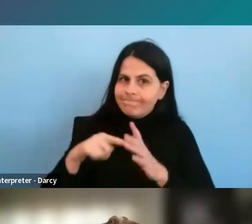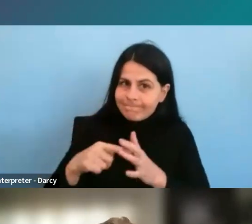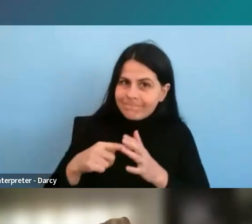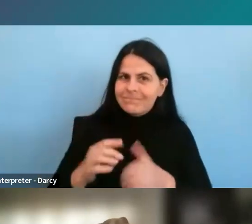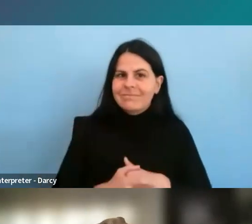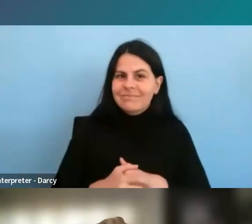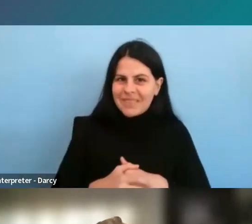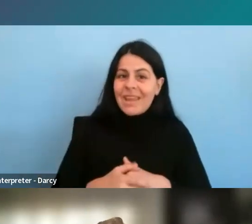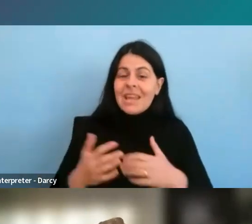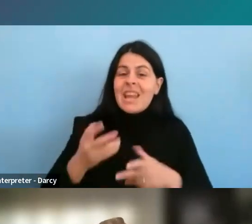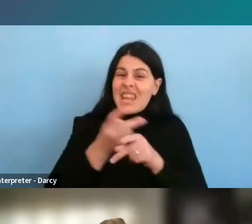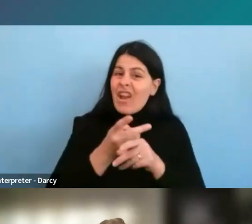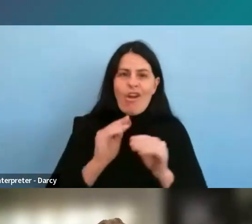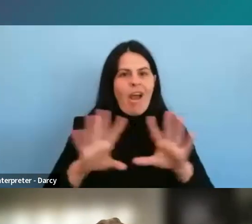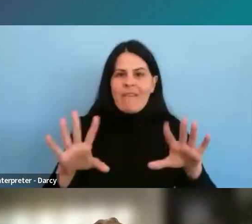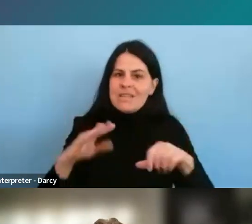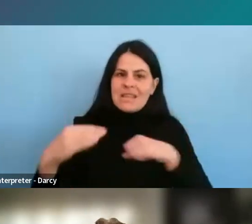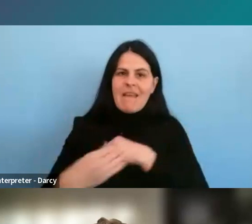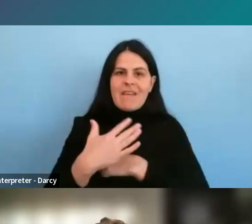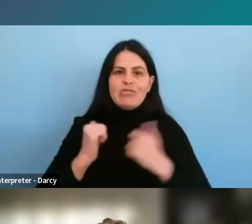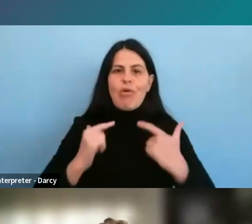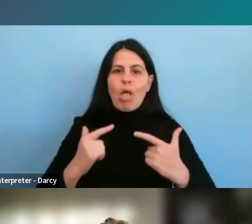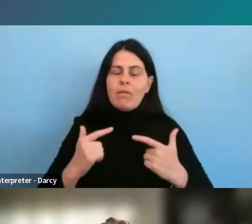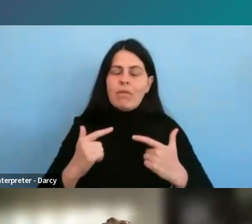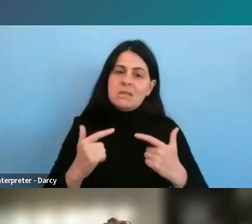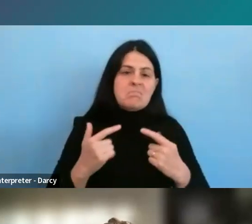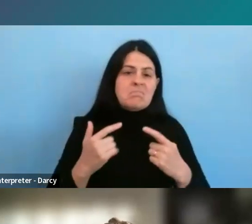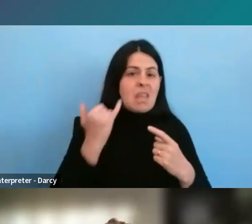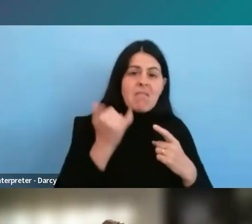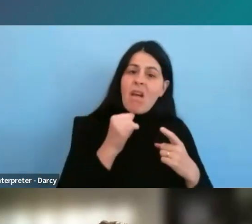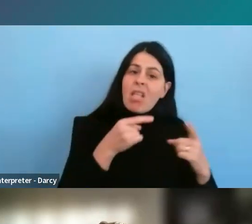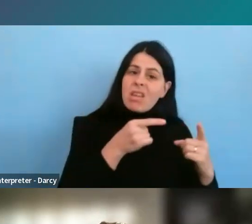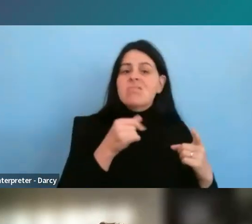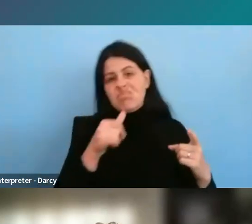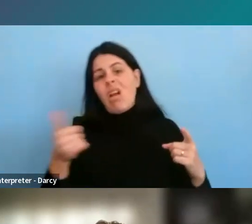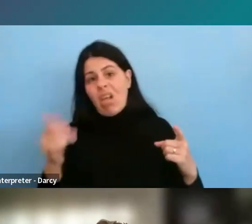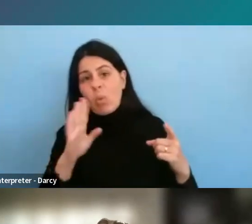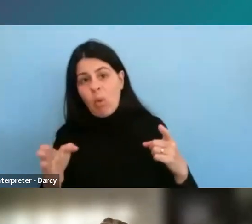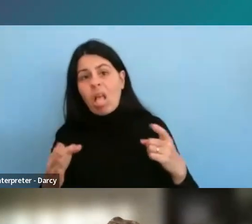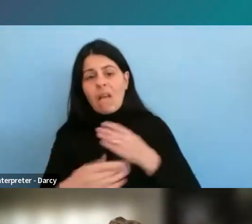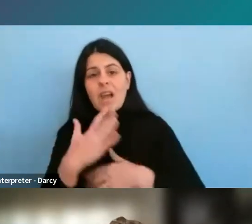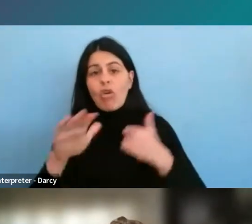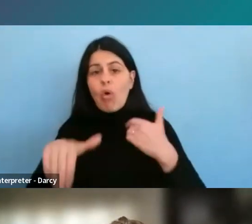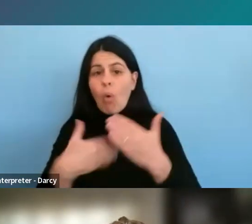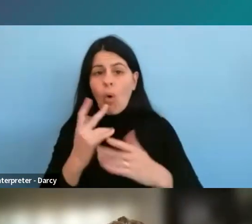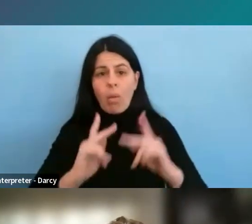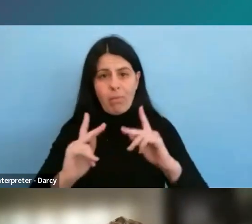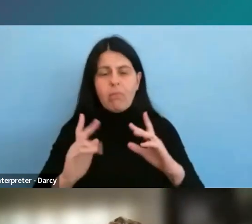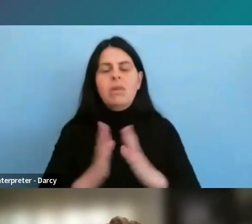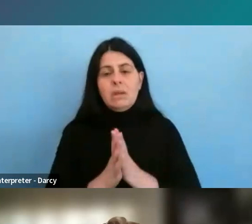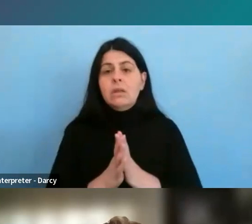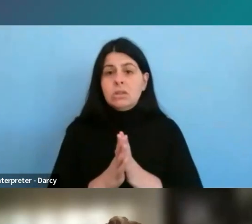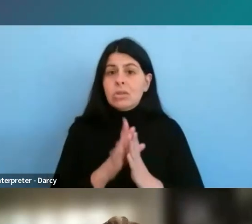us one way or another. It's not thought as a critical, pressing issue, especially when we think